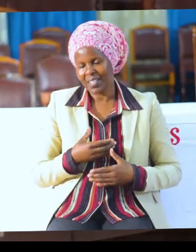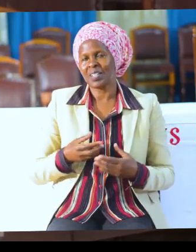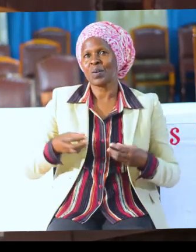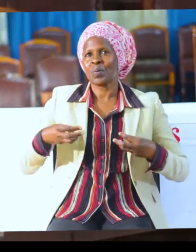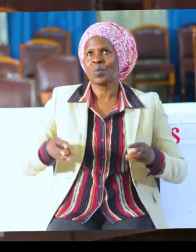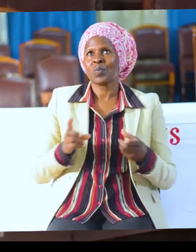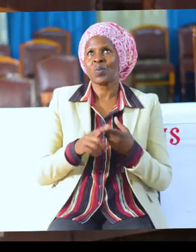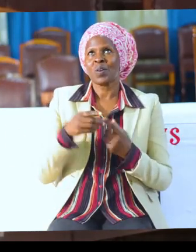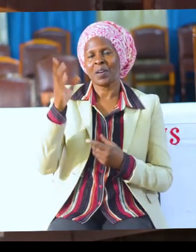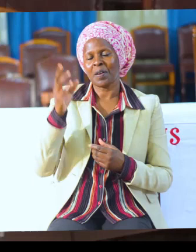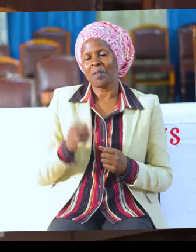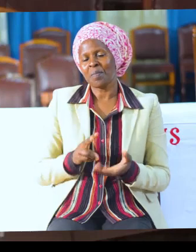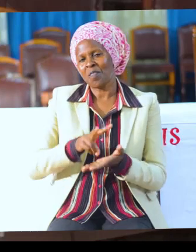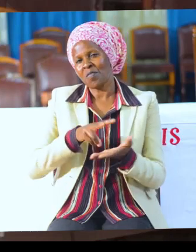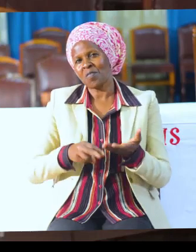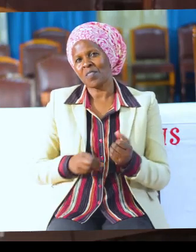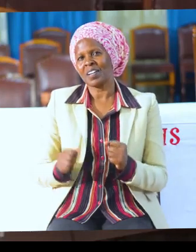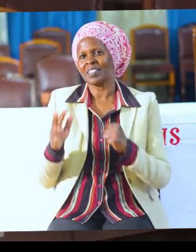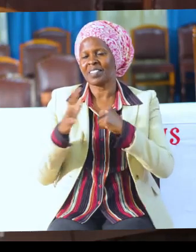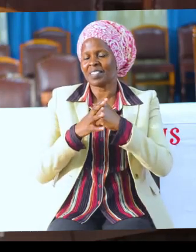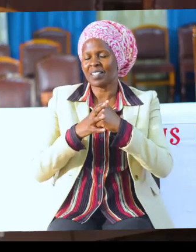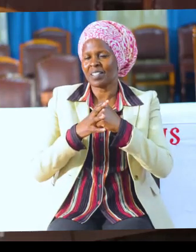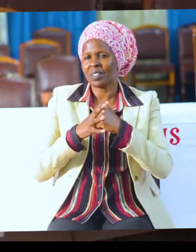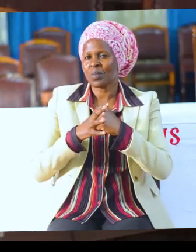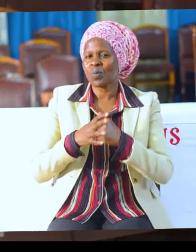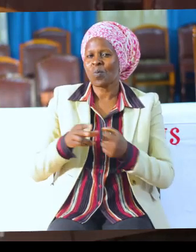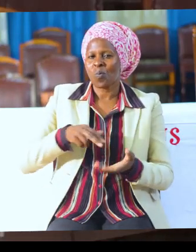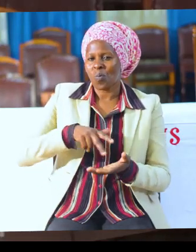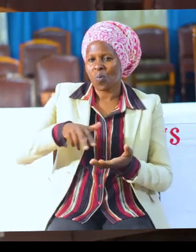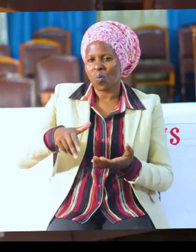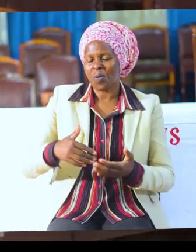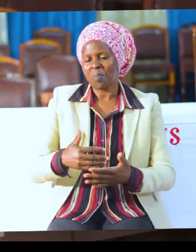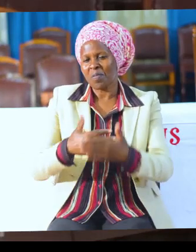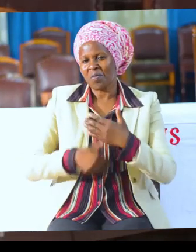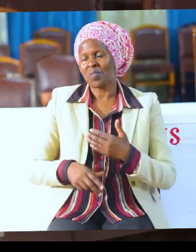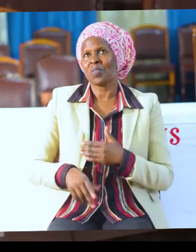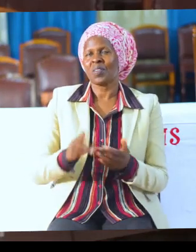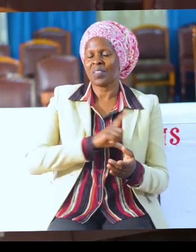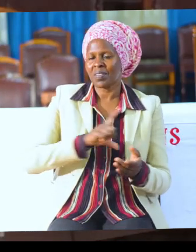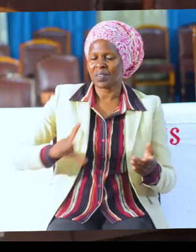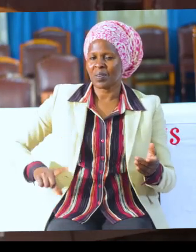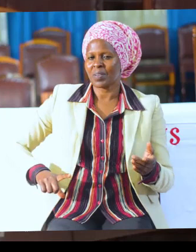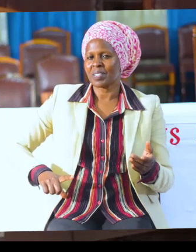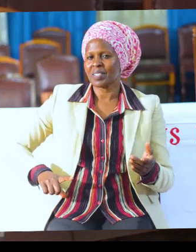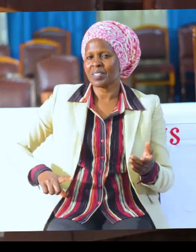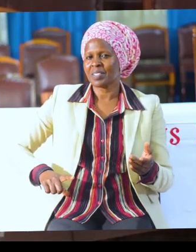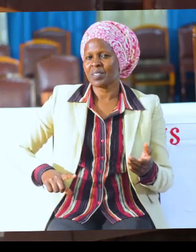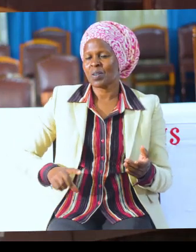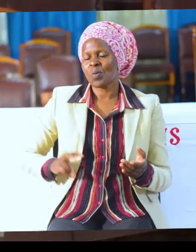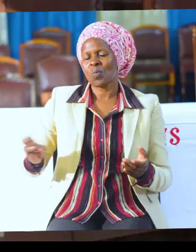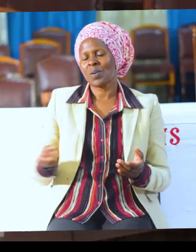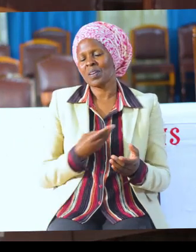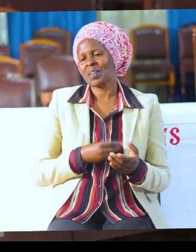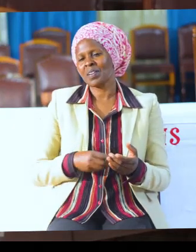him. And verse 9 says, that I may walk before the Lord. That I may walk before the Lord.